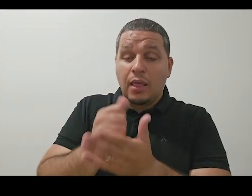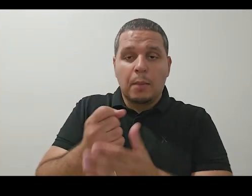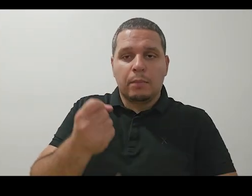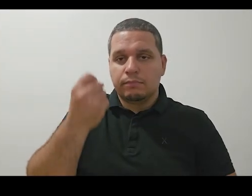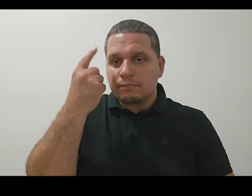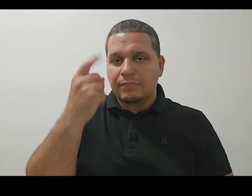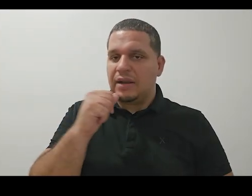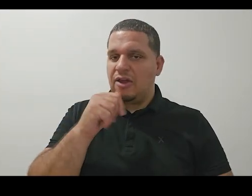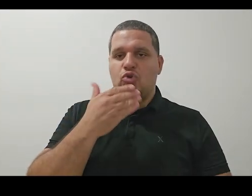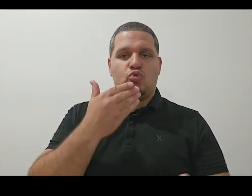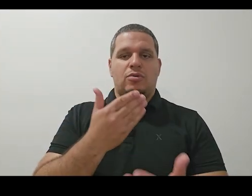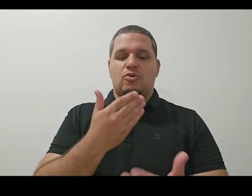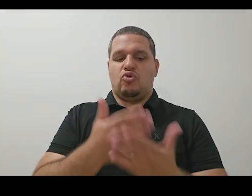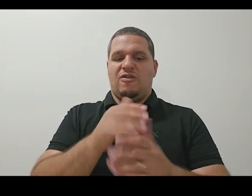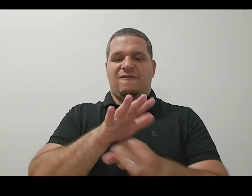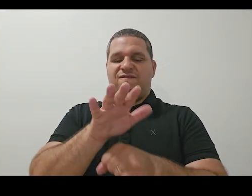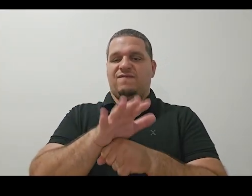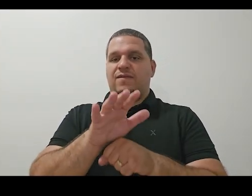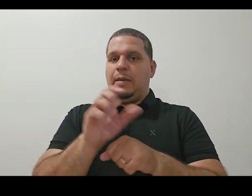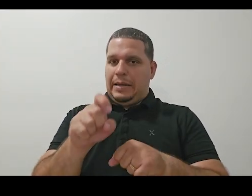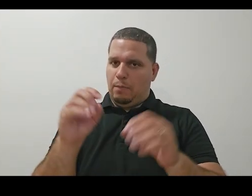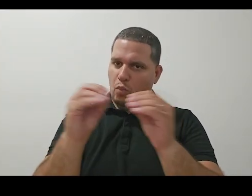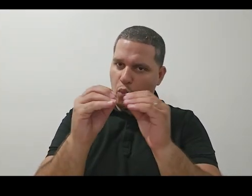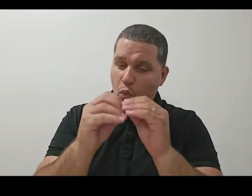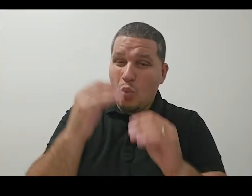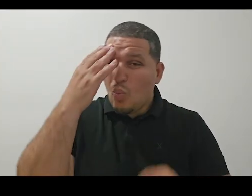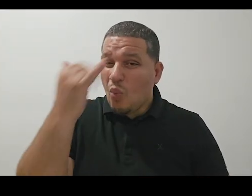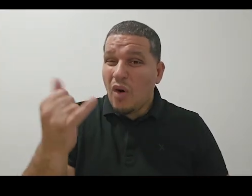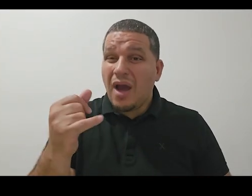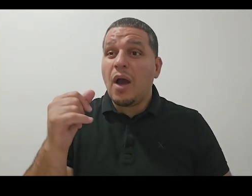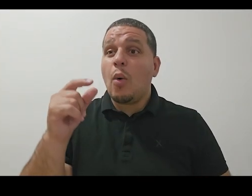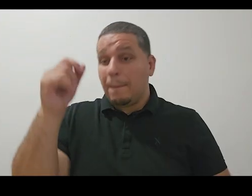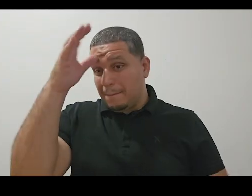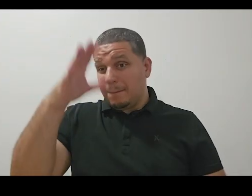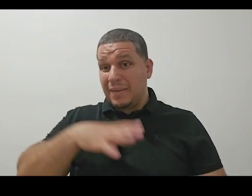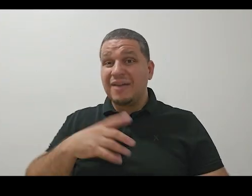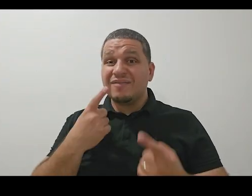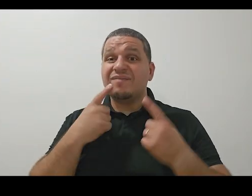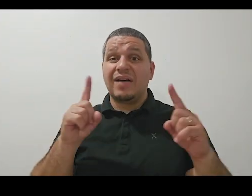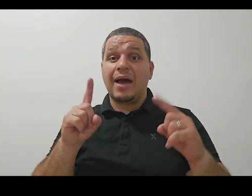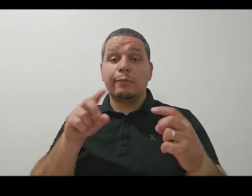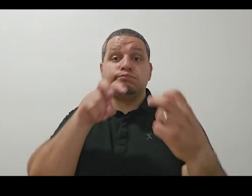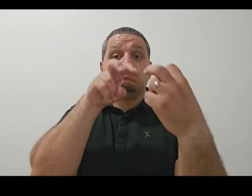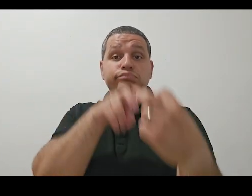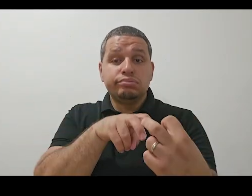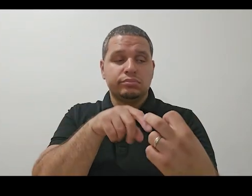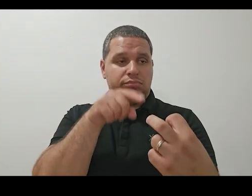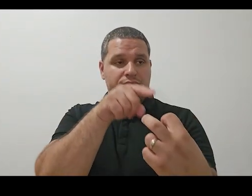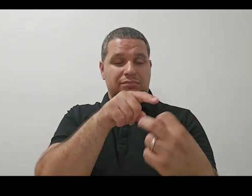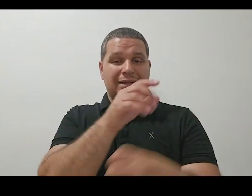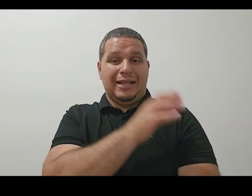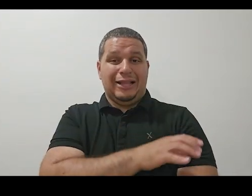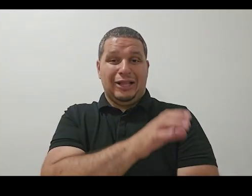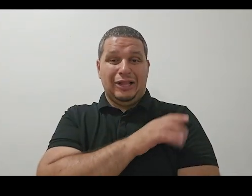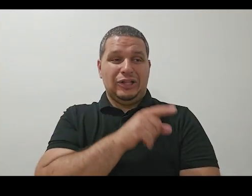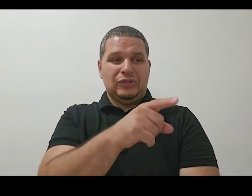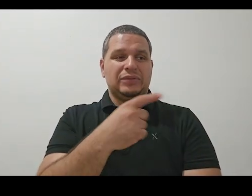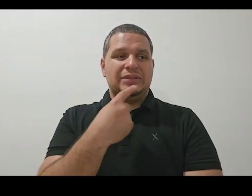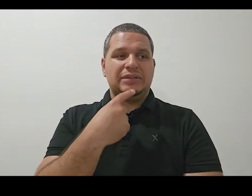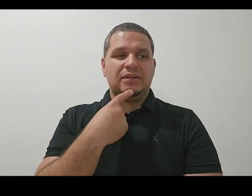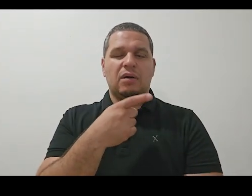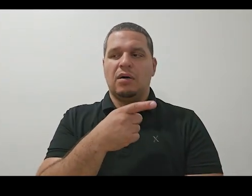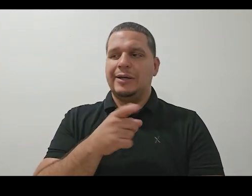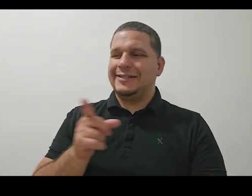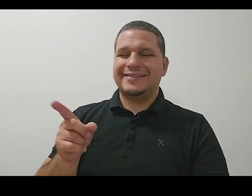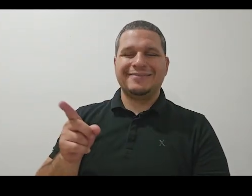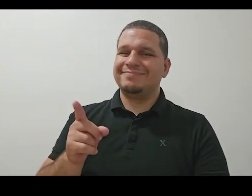far as many as they should be. Because even when they go in to finally see somebody, the clinician will say they're